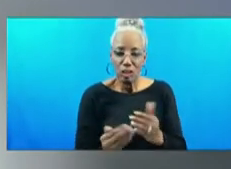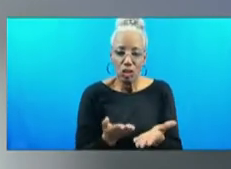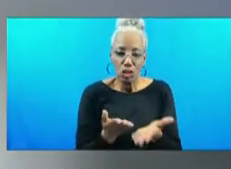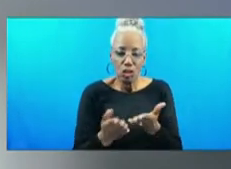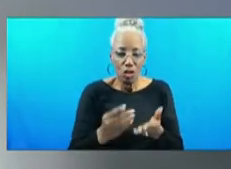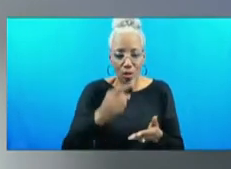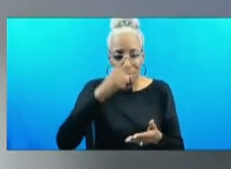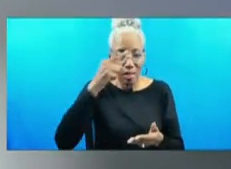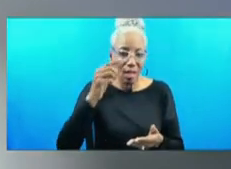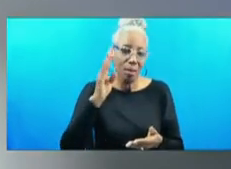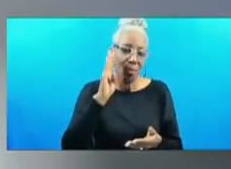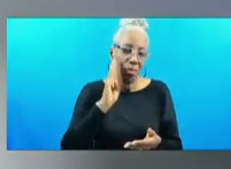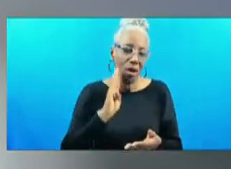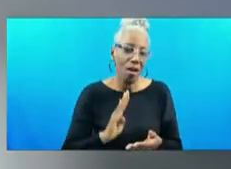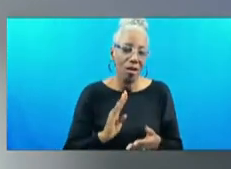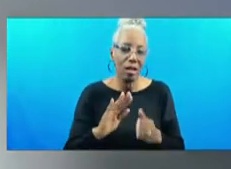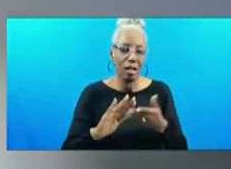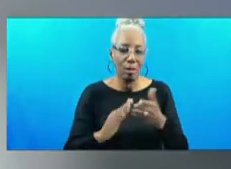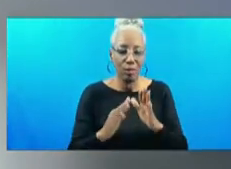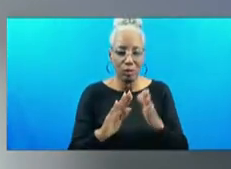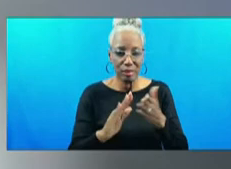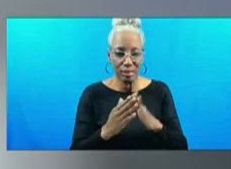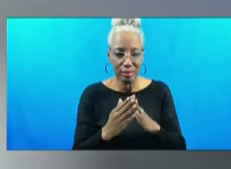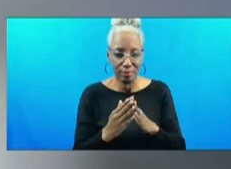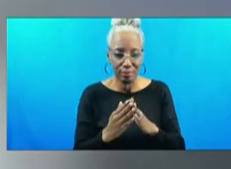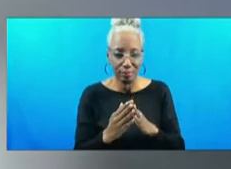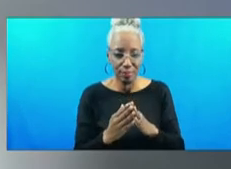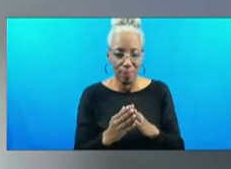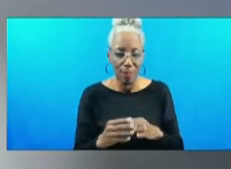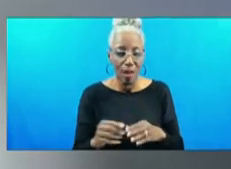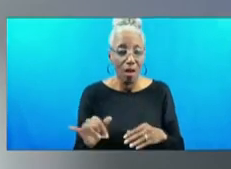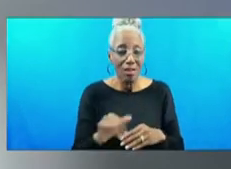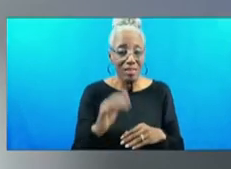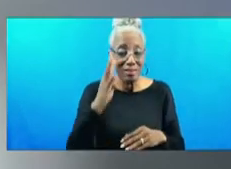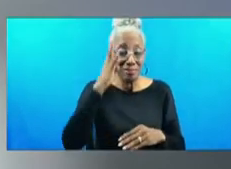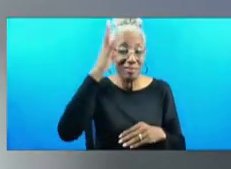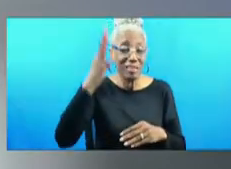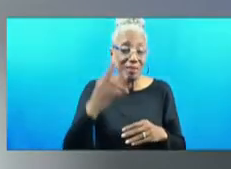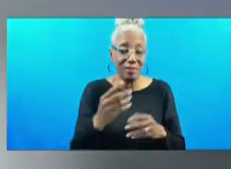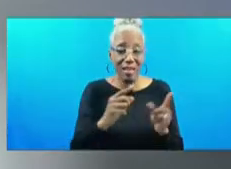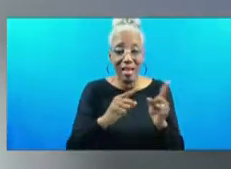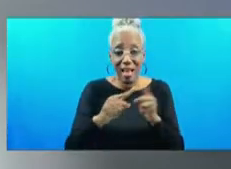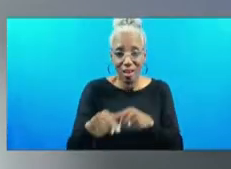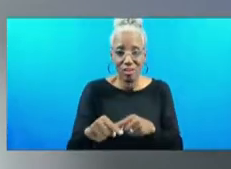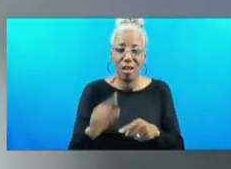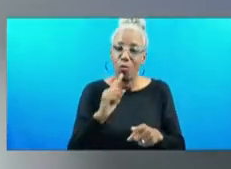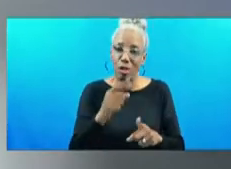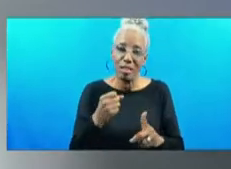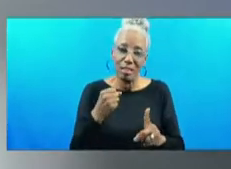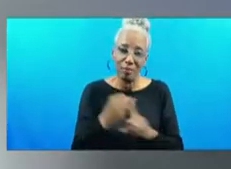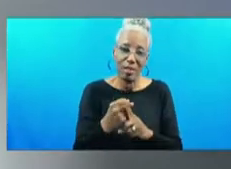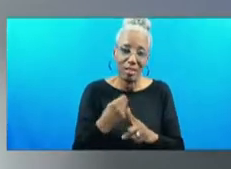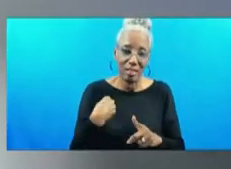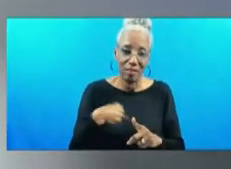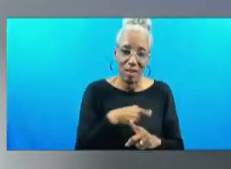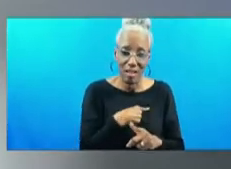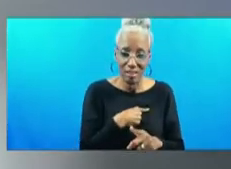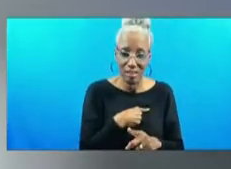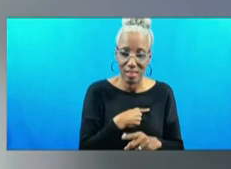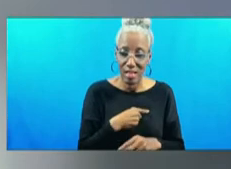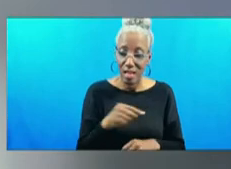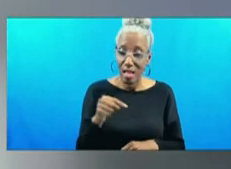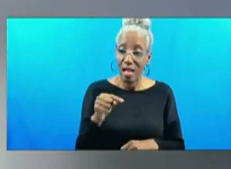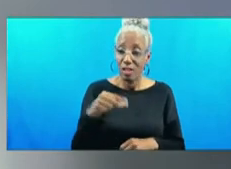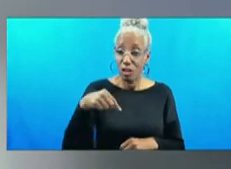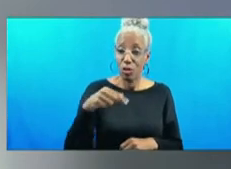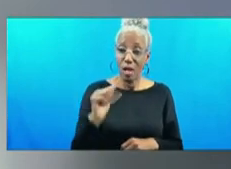the most? We have a lot of comments in the chat box and also in the Q&A from parents who